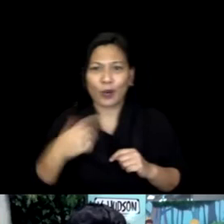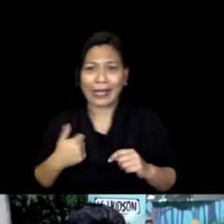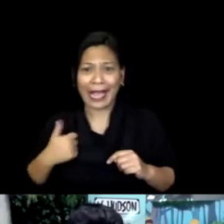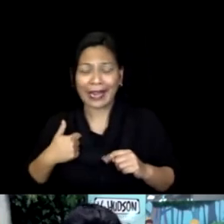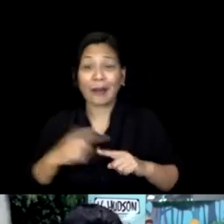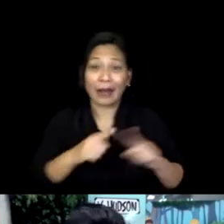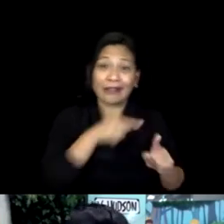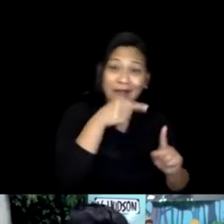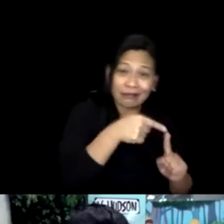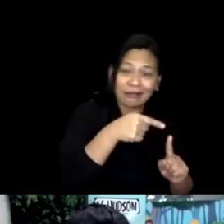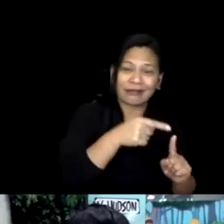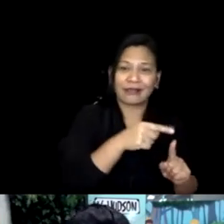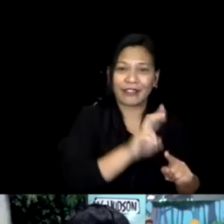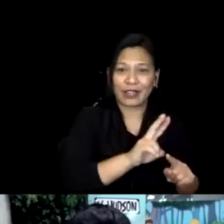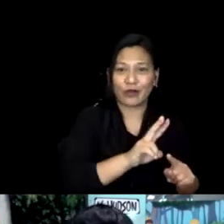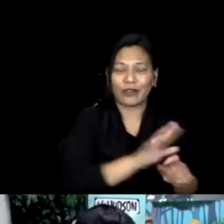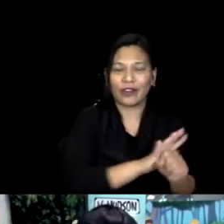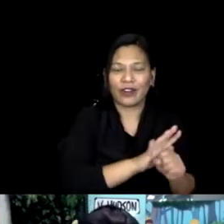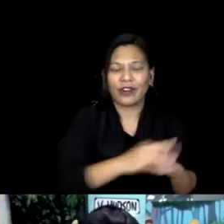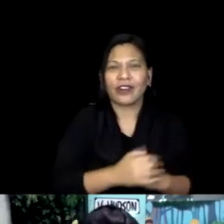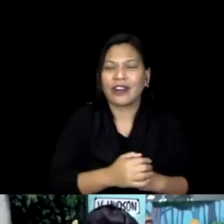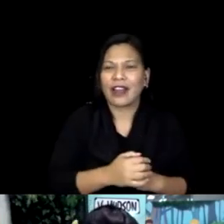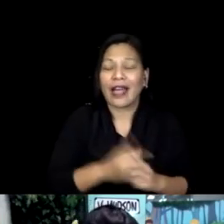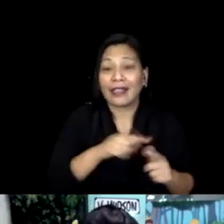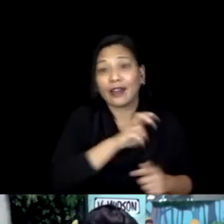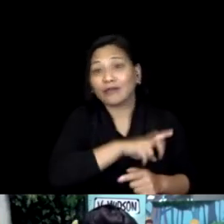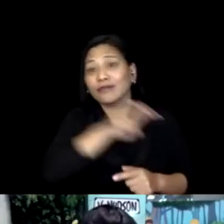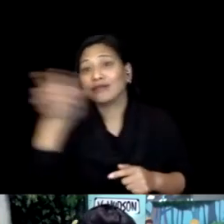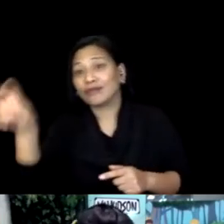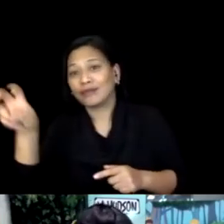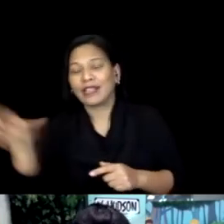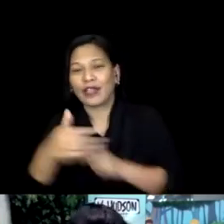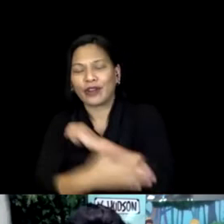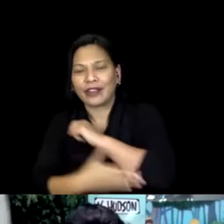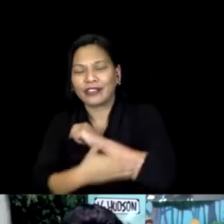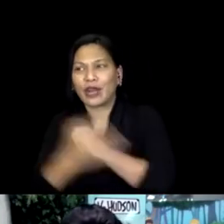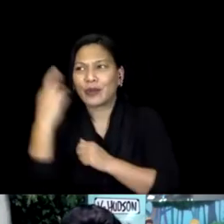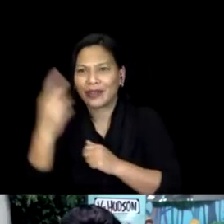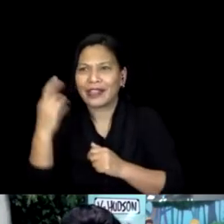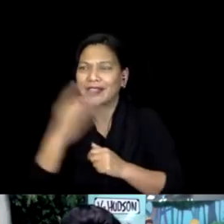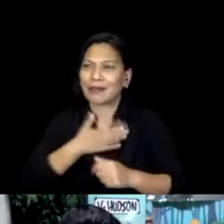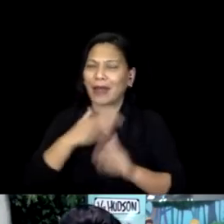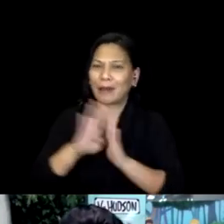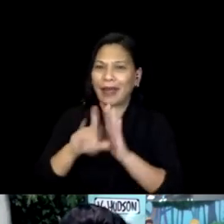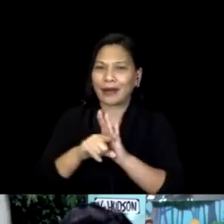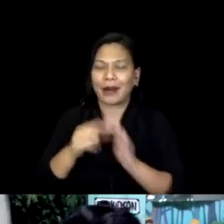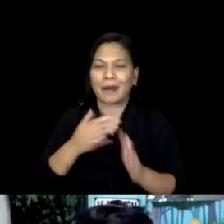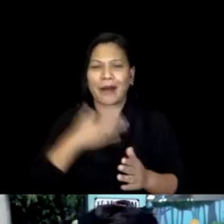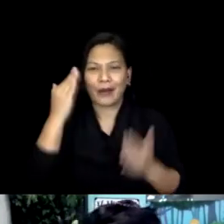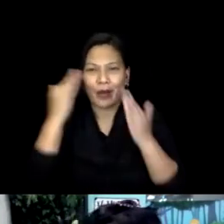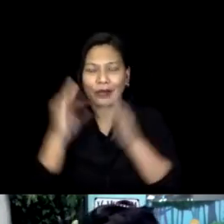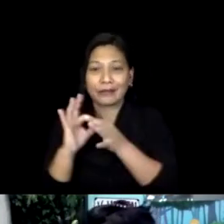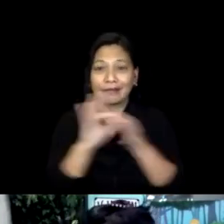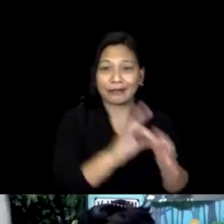realize where my really largest cultural references were from. And so I made